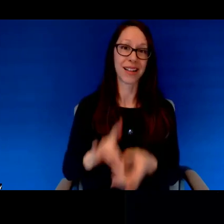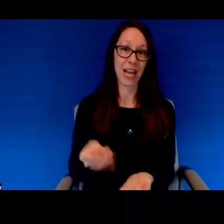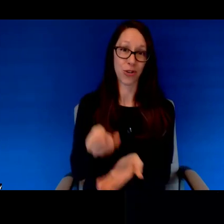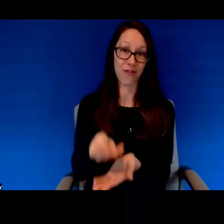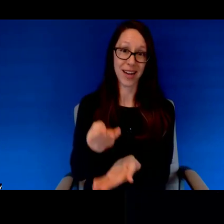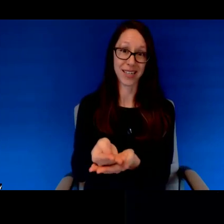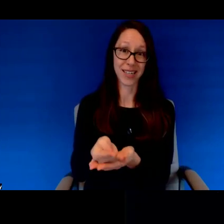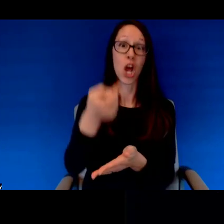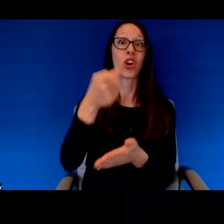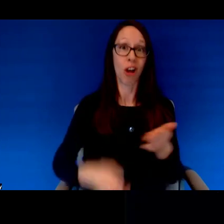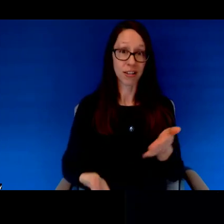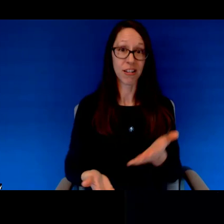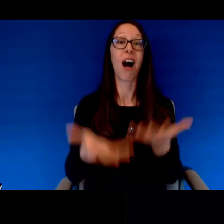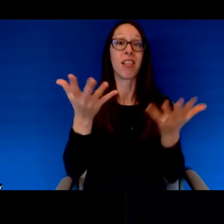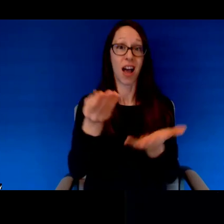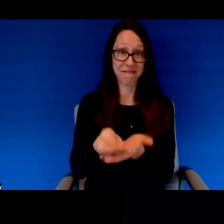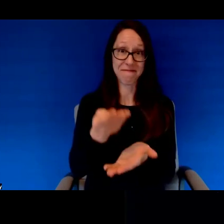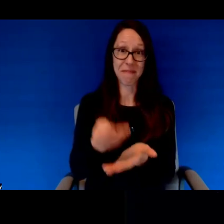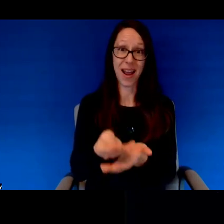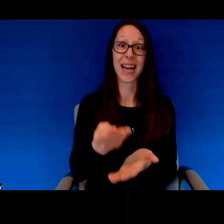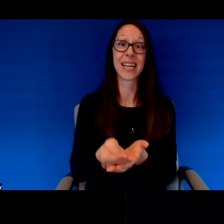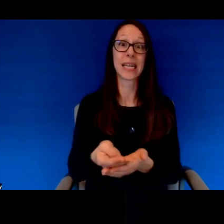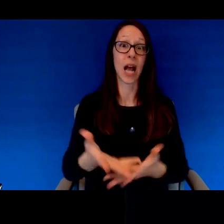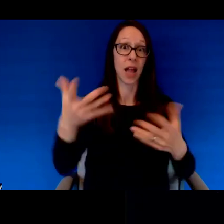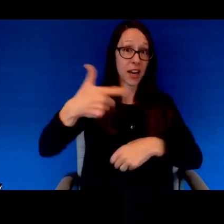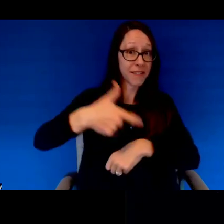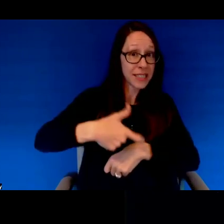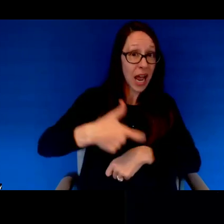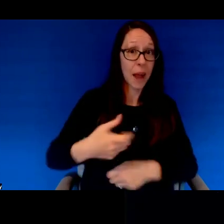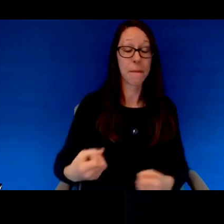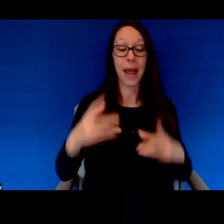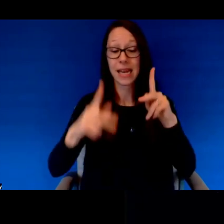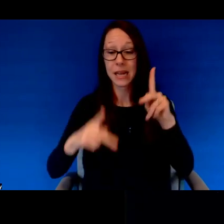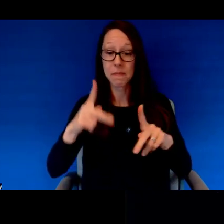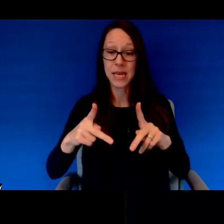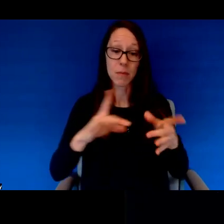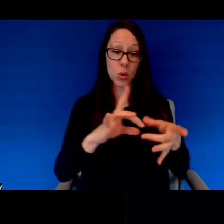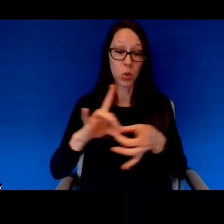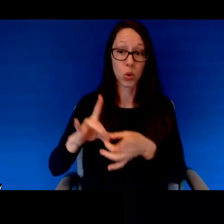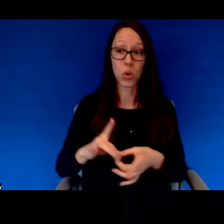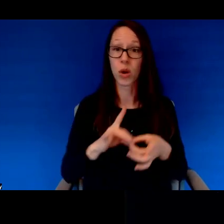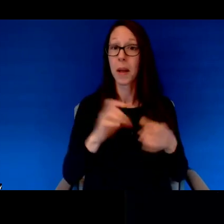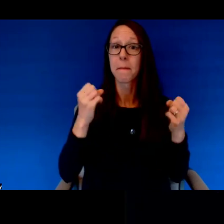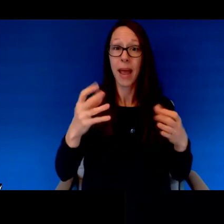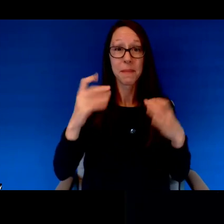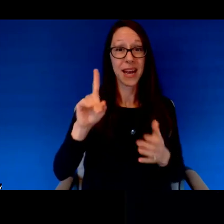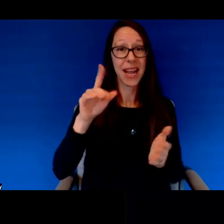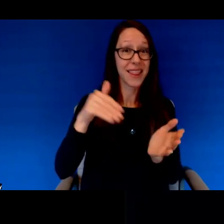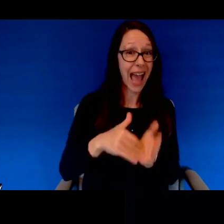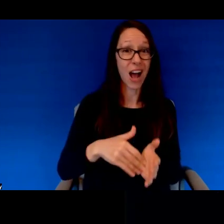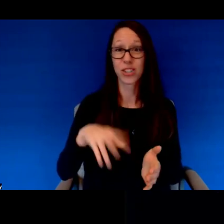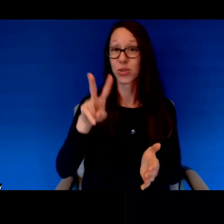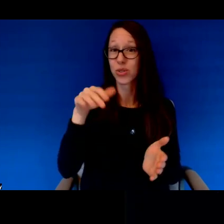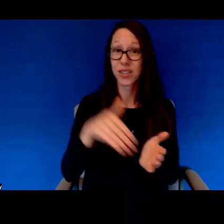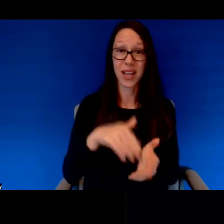It costs a lot of money, it costs a lot of time, it takes a lot of people. There are thousands upon thousands of people working together just